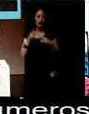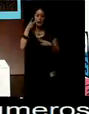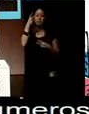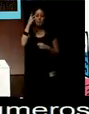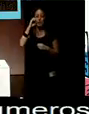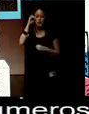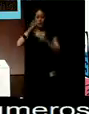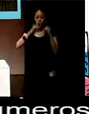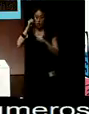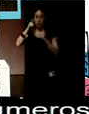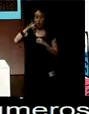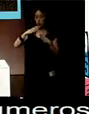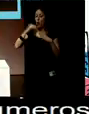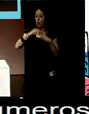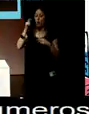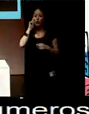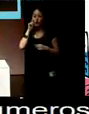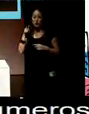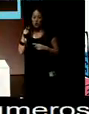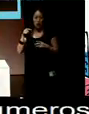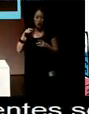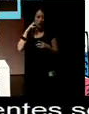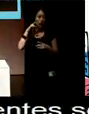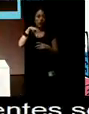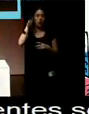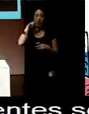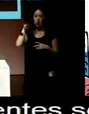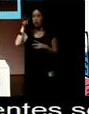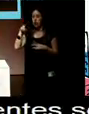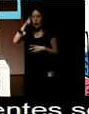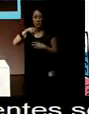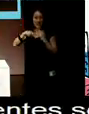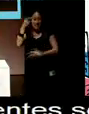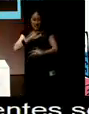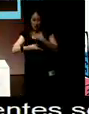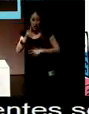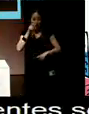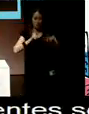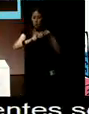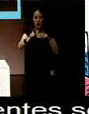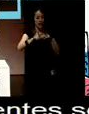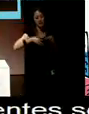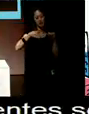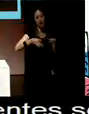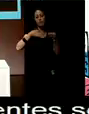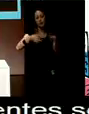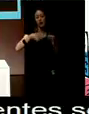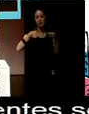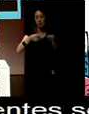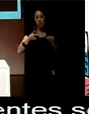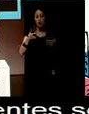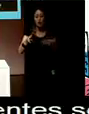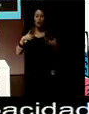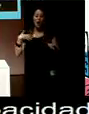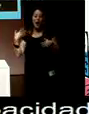are loyal travelers. When they like it somewhere, when they feel welcome somewhere, they come back. They are frequent travelers.